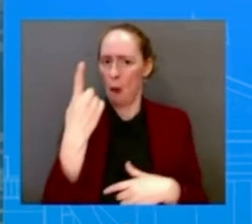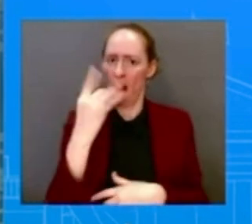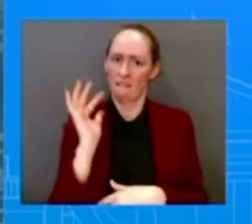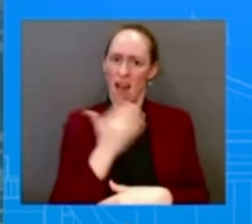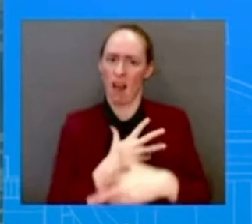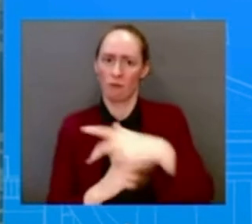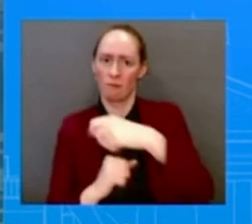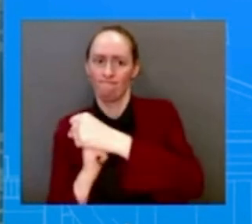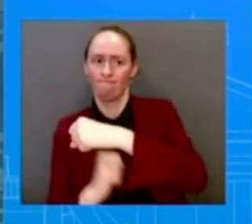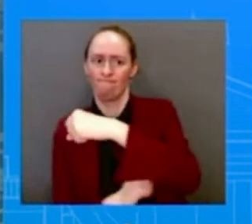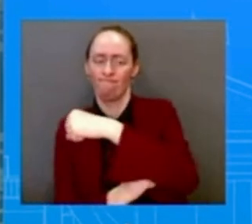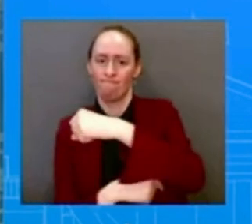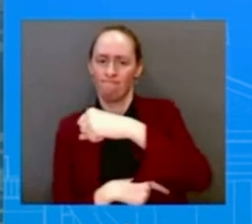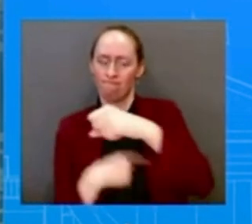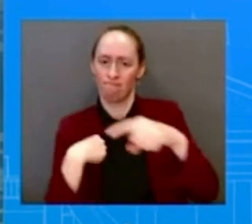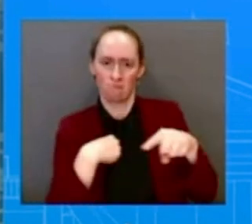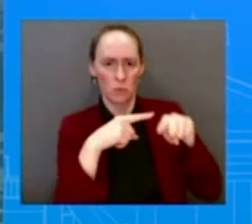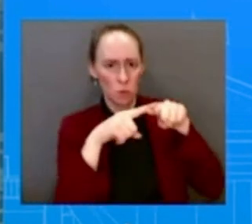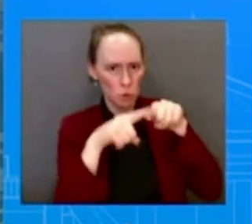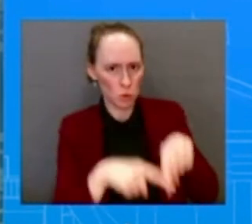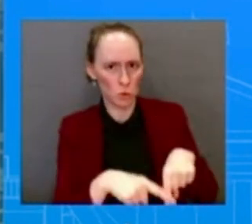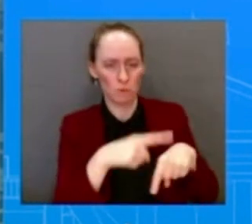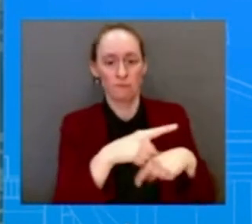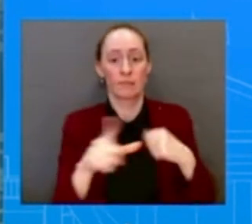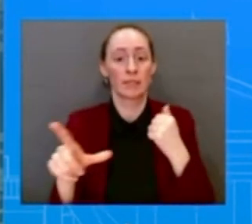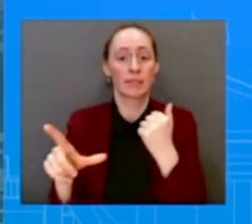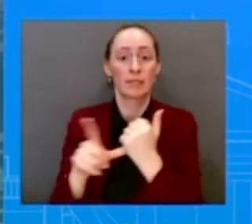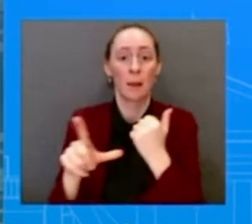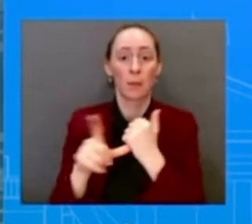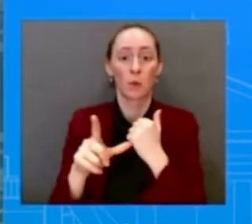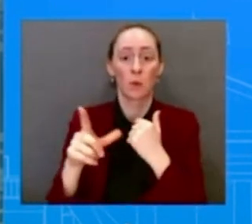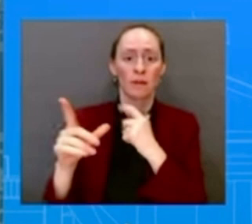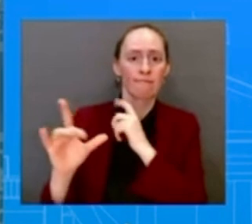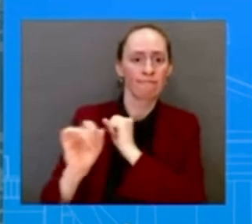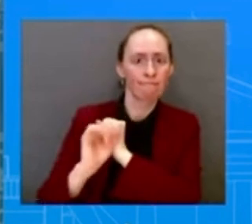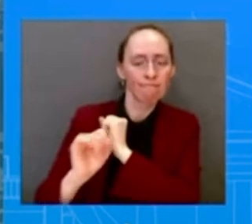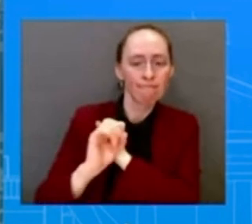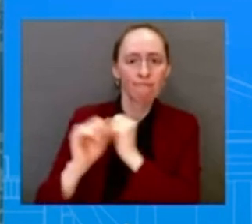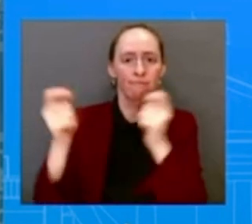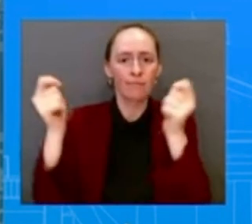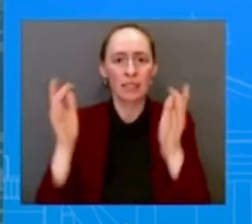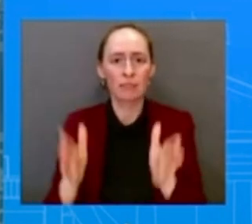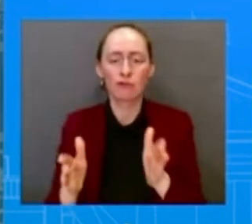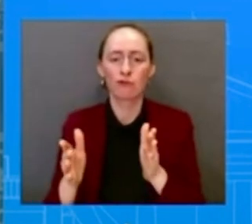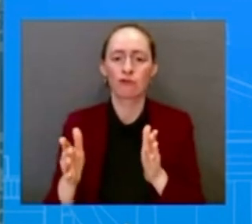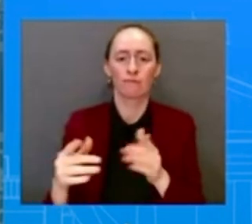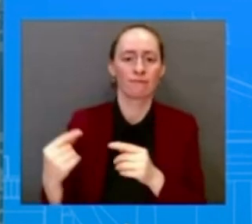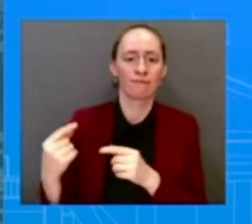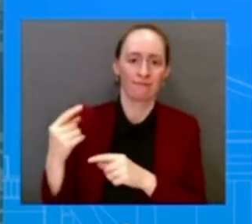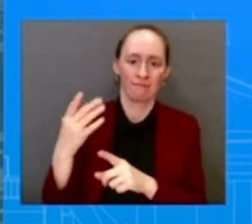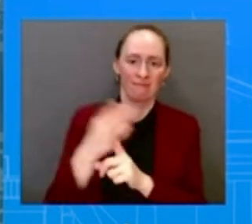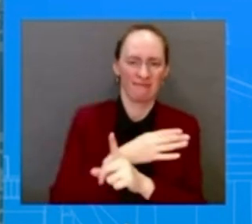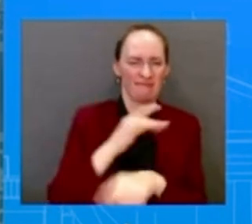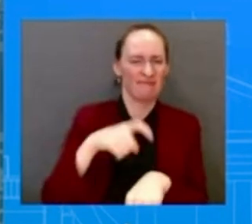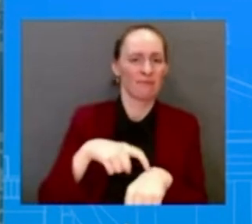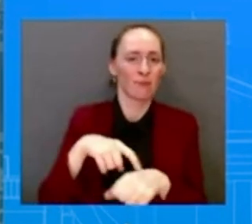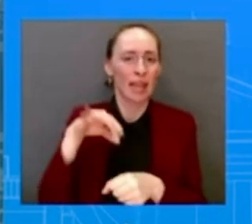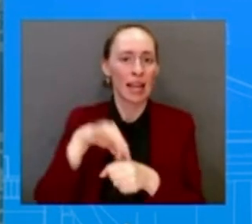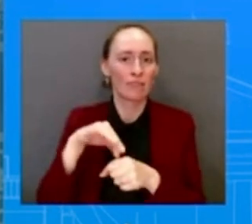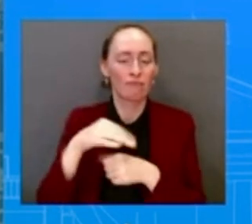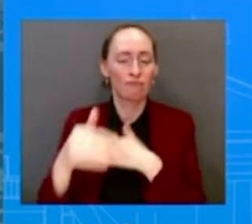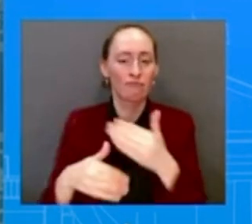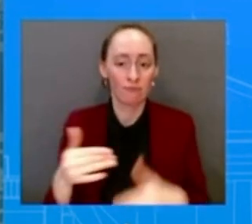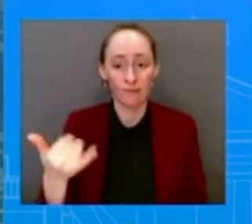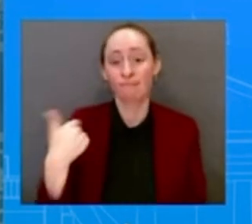primary and general elections. I understand that after a certain previous occupant of this White House, whose name will be nameless,